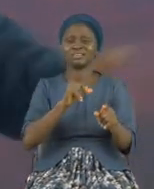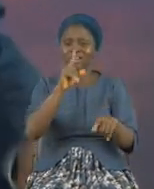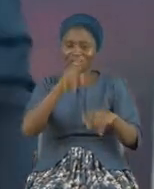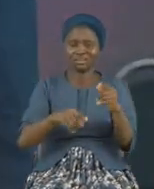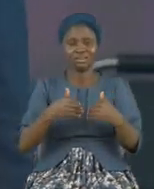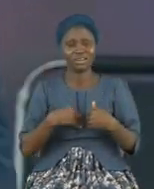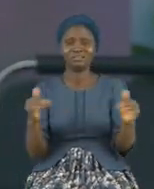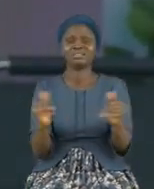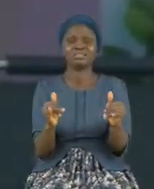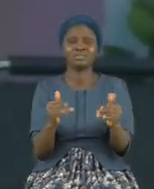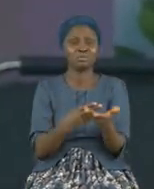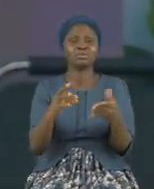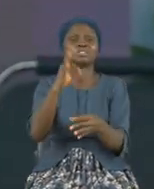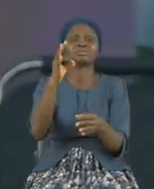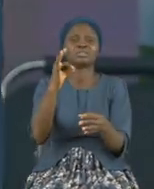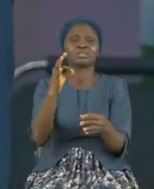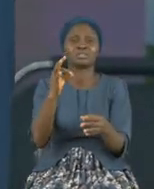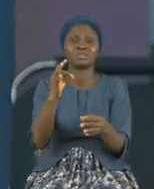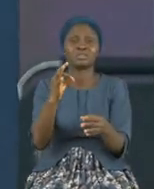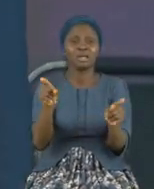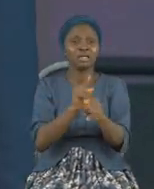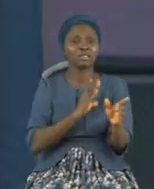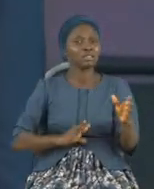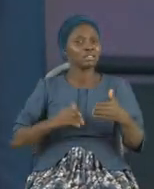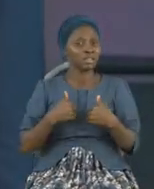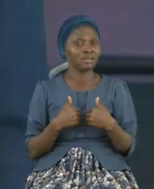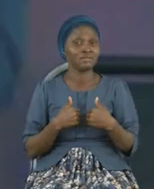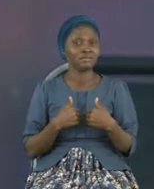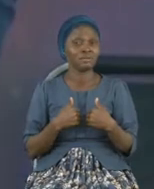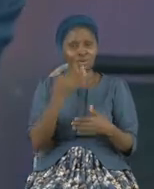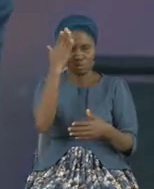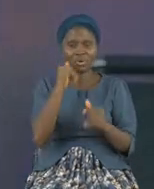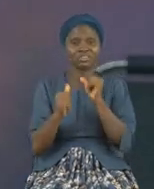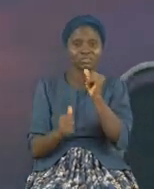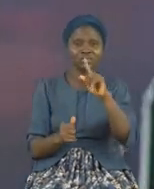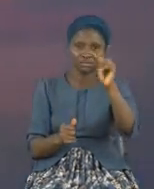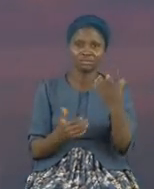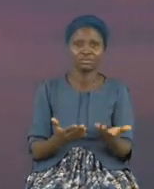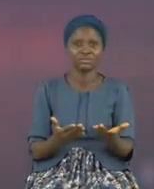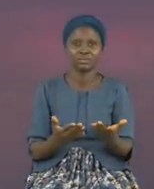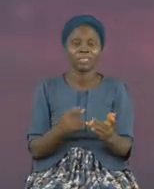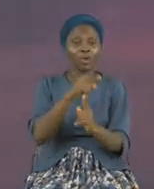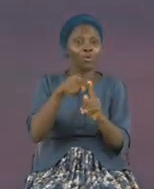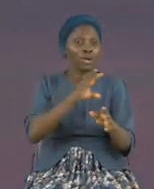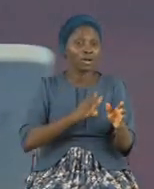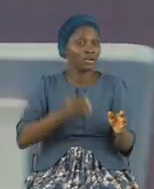same Holy Spirit as Christ had. Why not? When Christ was on earth,